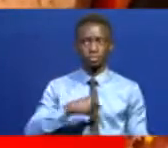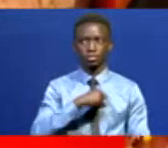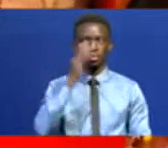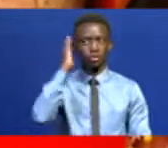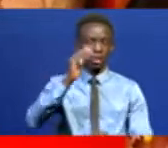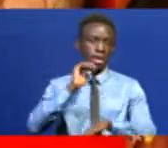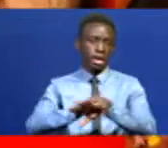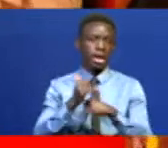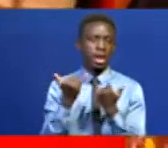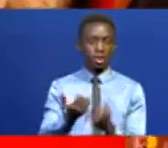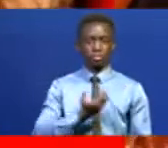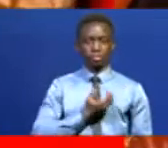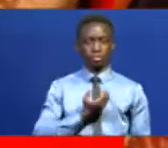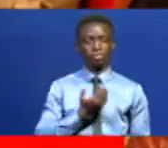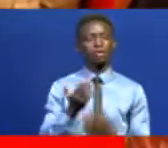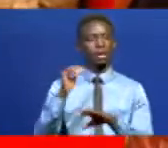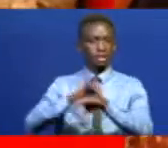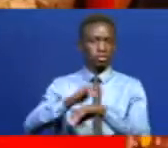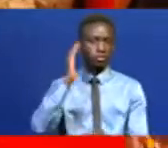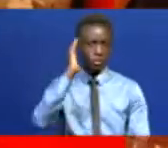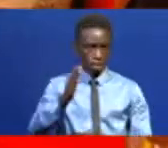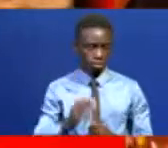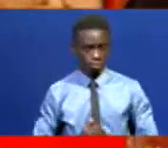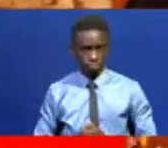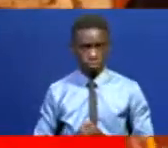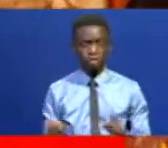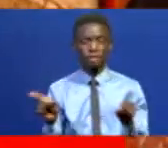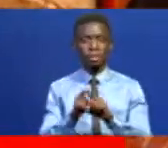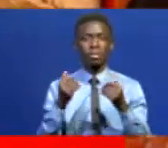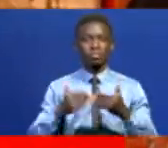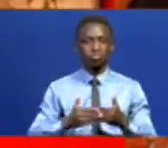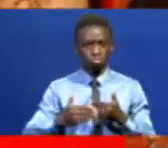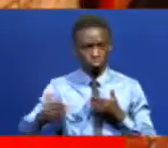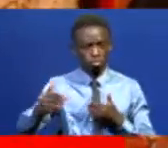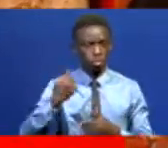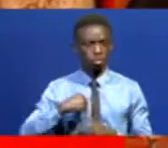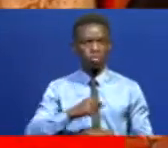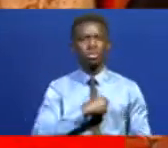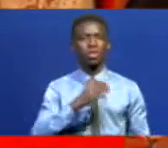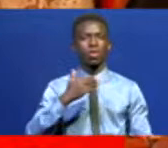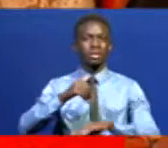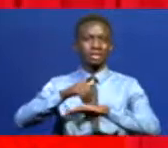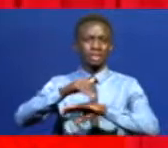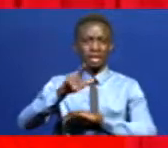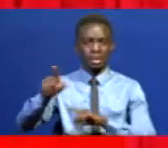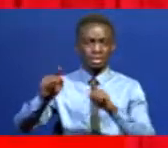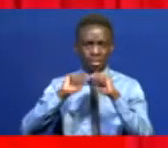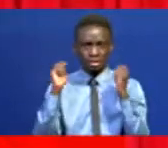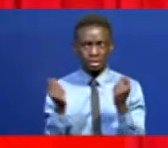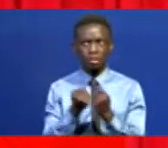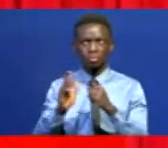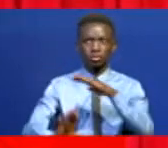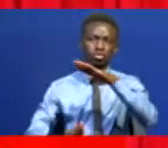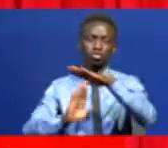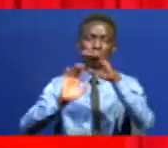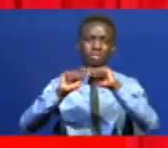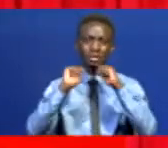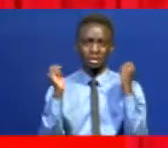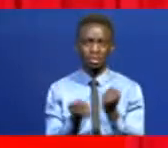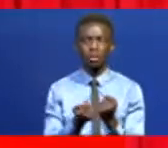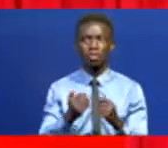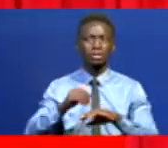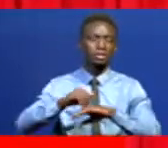a number of medals, Your Excellency. Going forward, Your Excellency, we are sending this team, this top team,